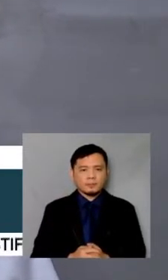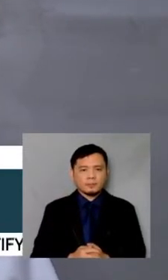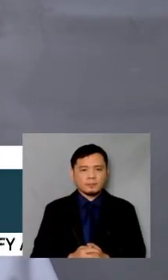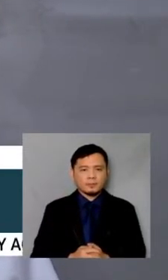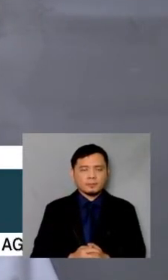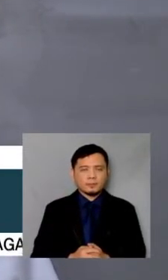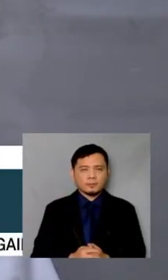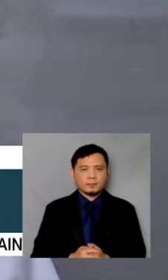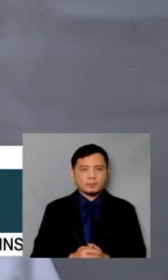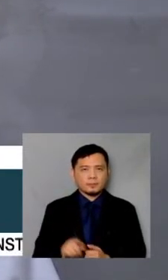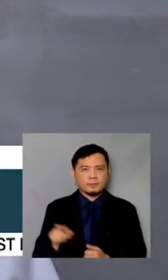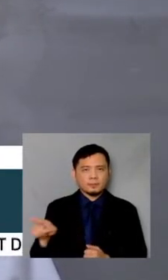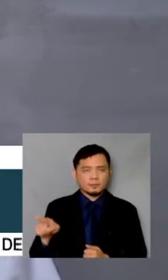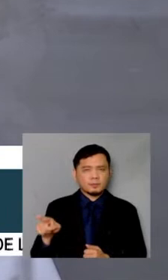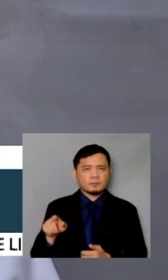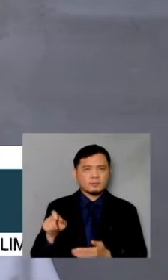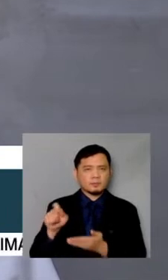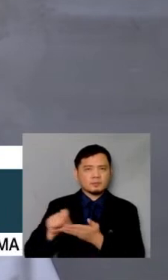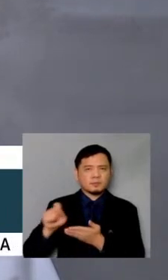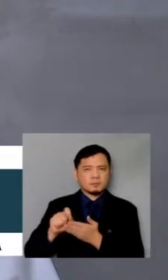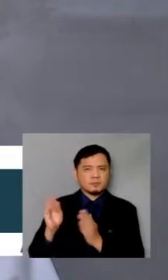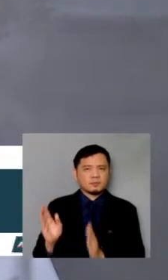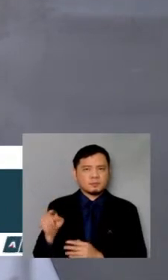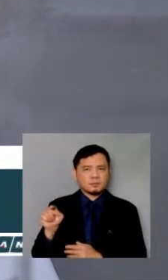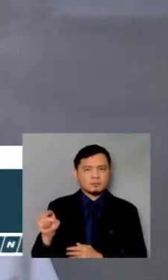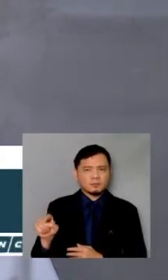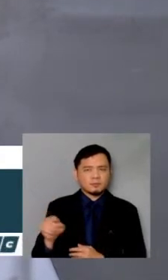Secretary Aguirre again.